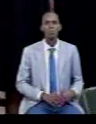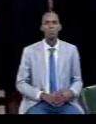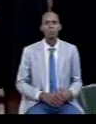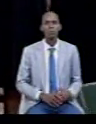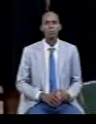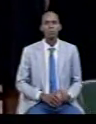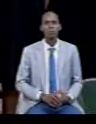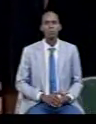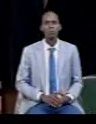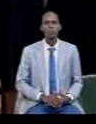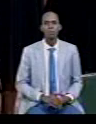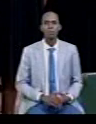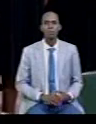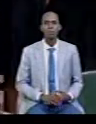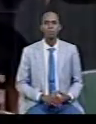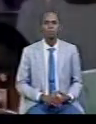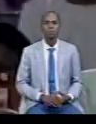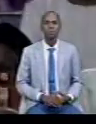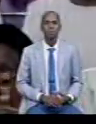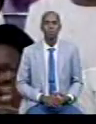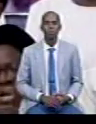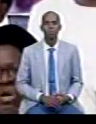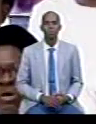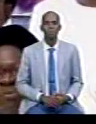be. No